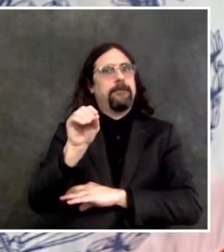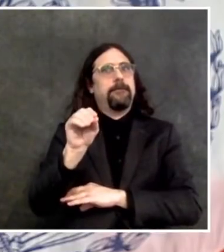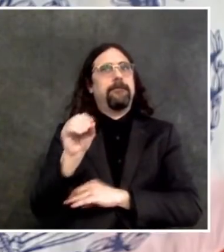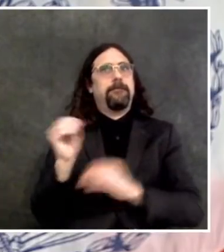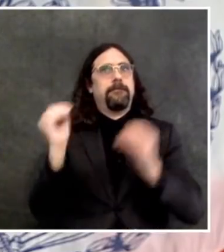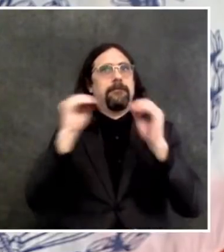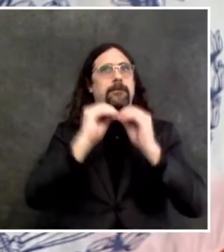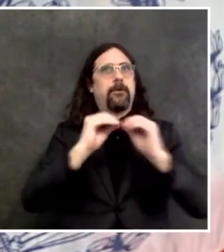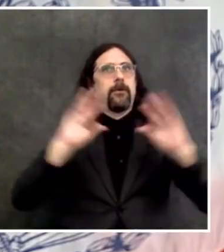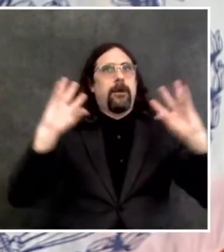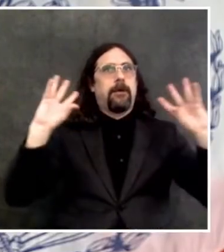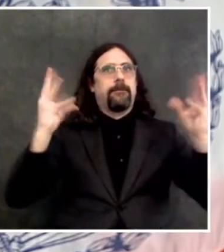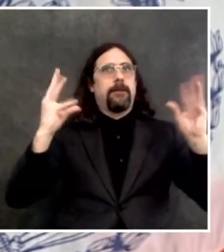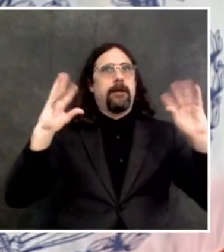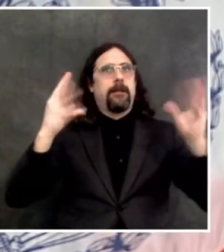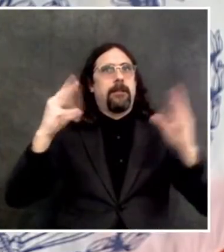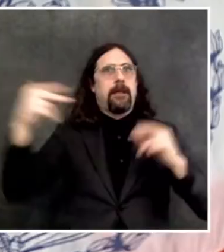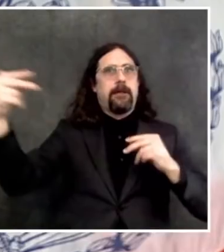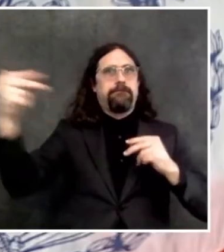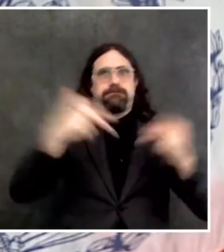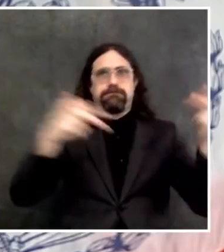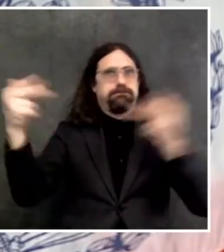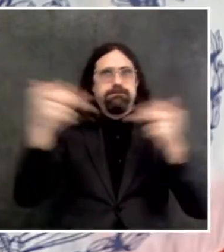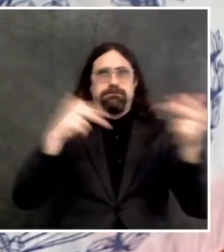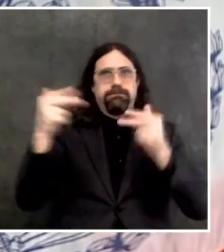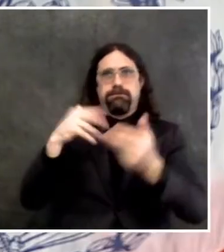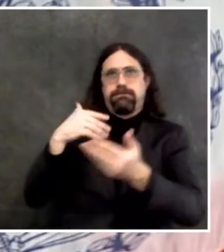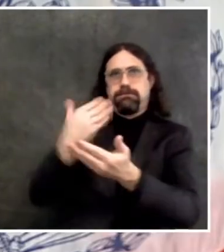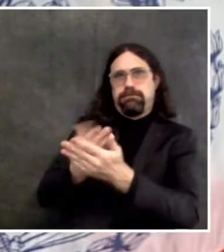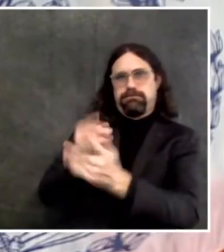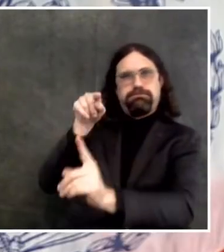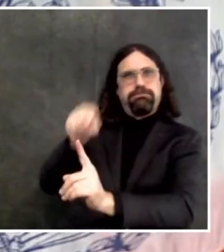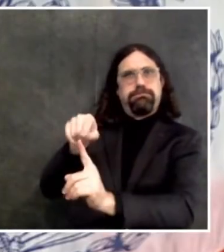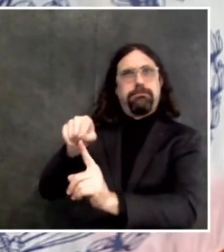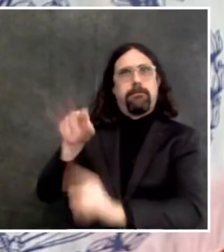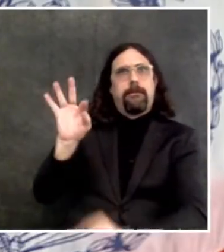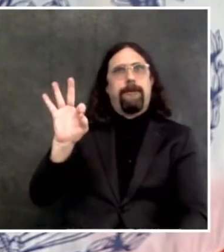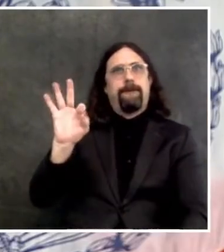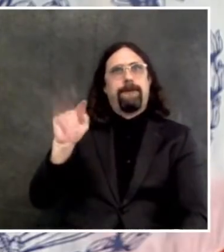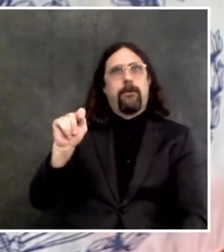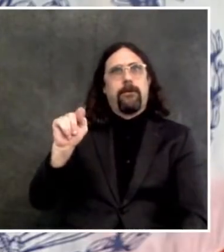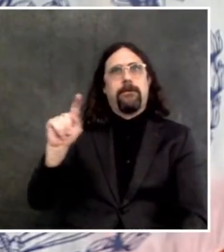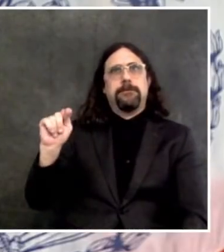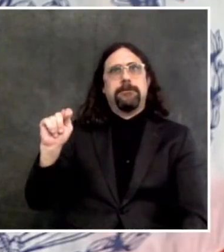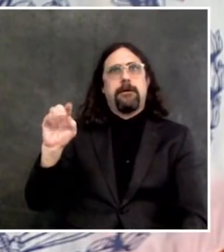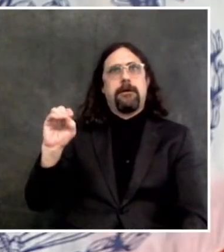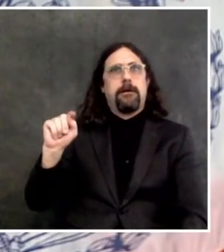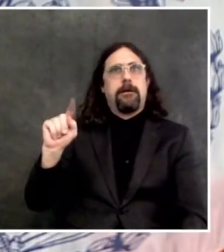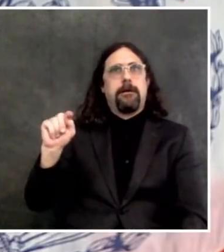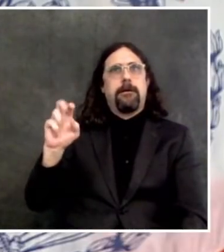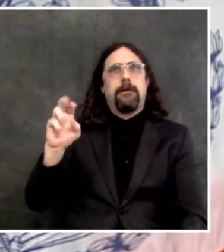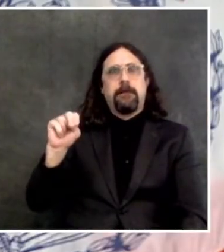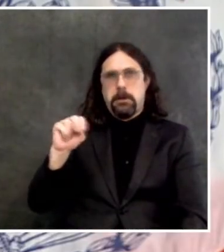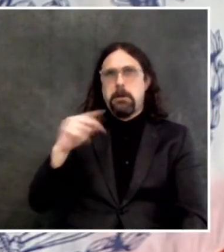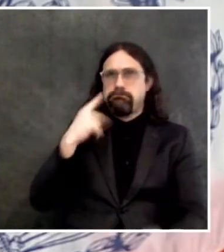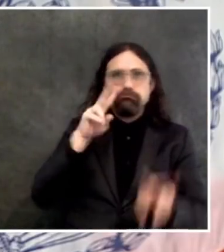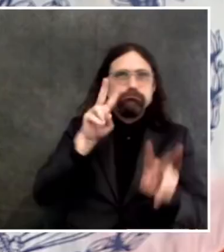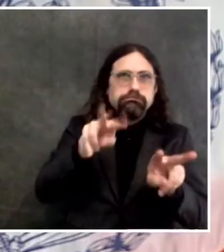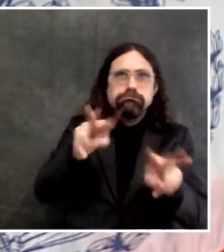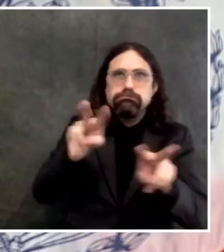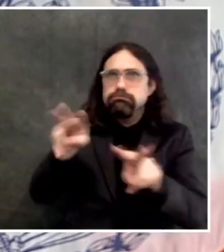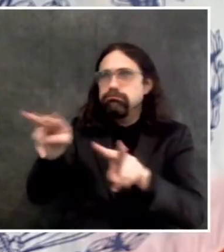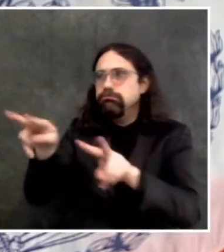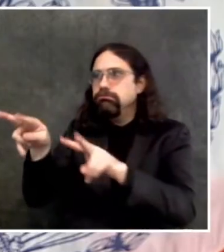what that's doing immediately to help us to deal with all the emergencies we're facing around this city. I want to give a special shout out to two guys